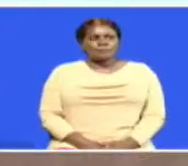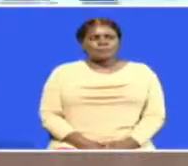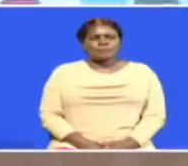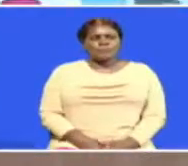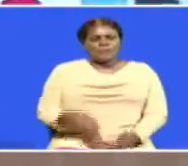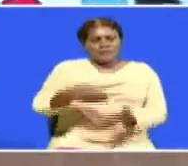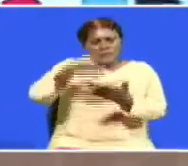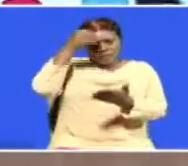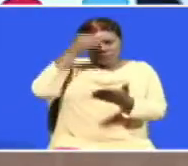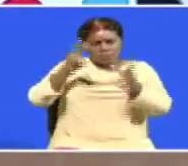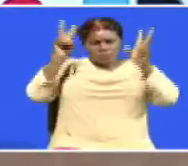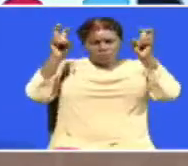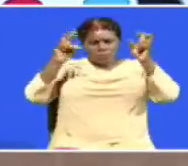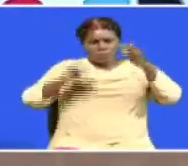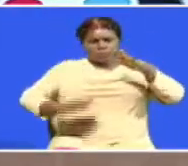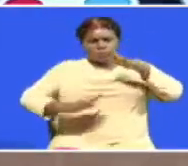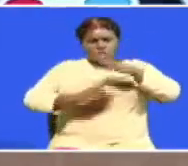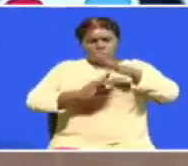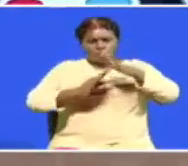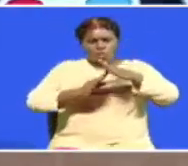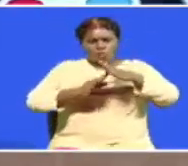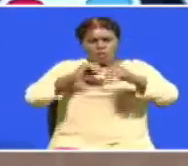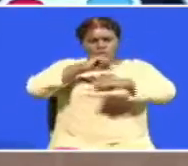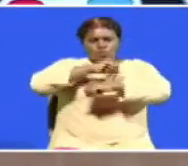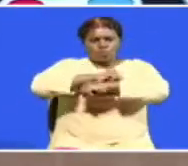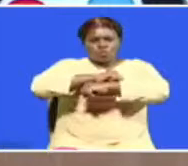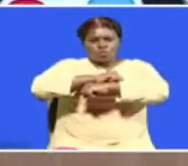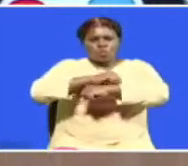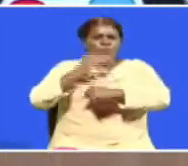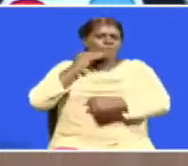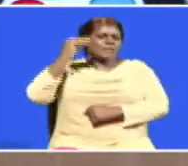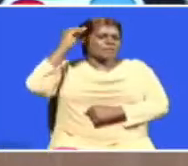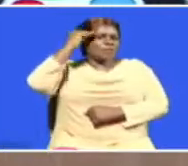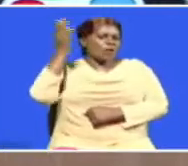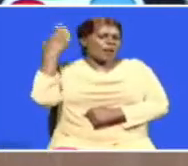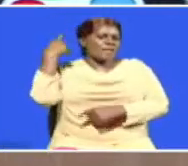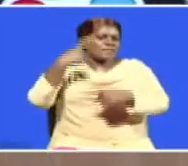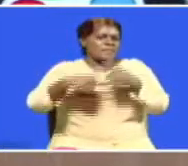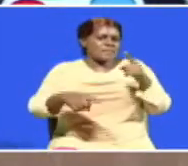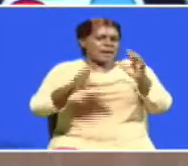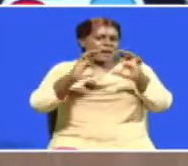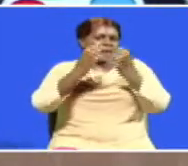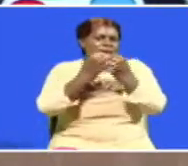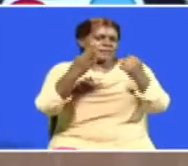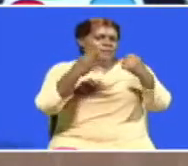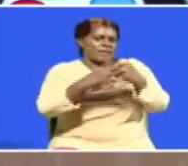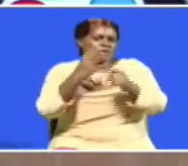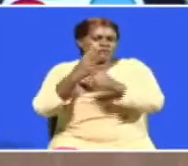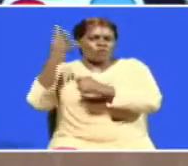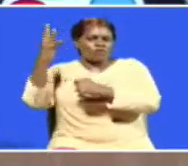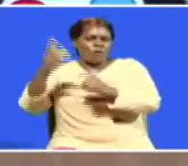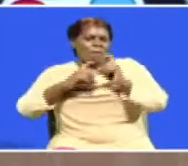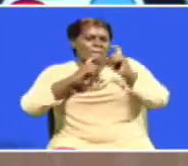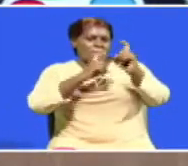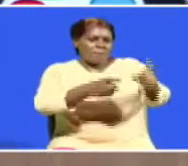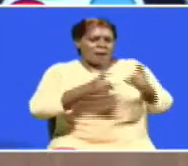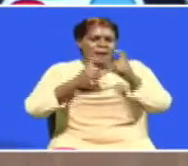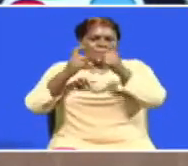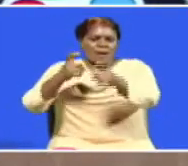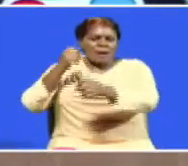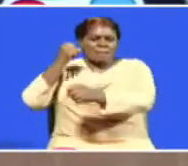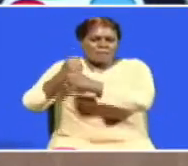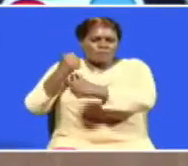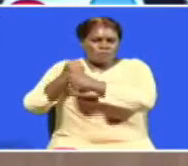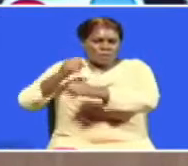To education matters, top schools and principals in last year's KCP and KCSE examination were fitted for